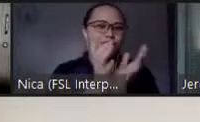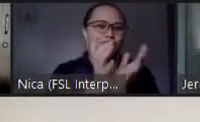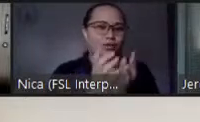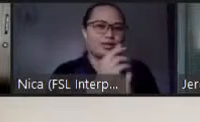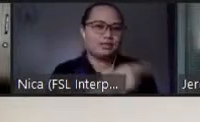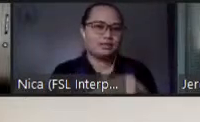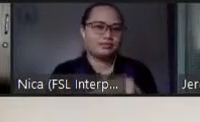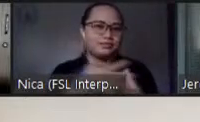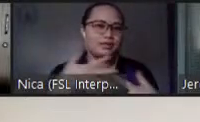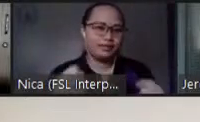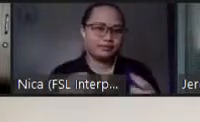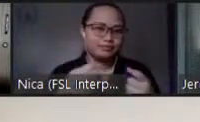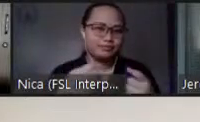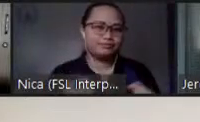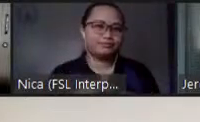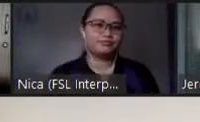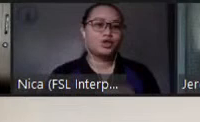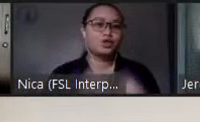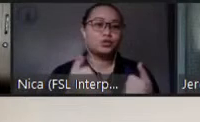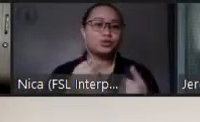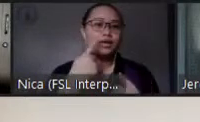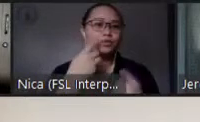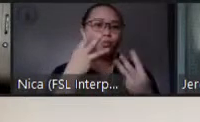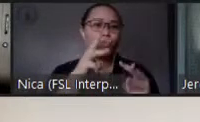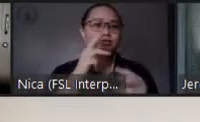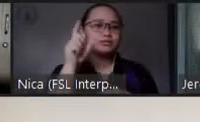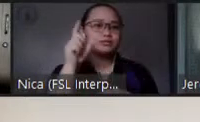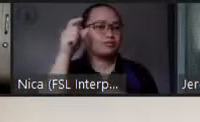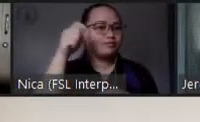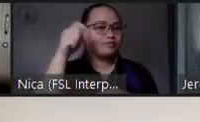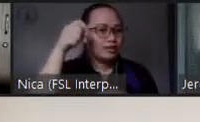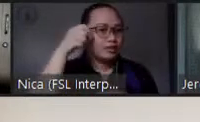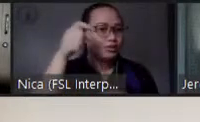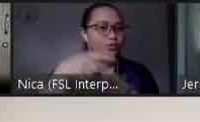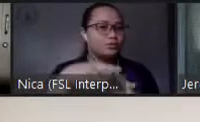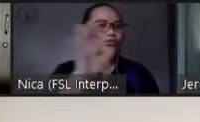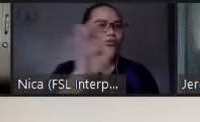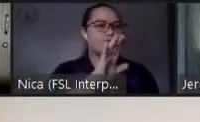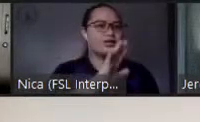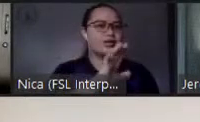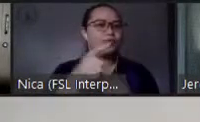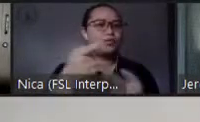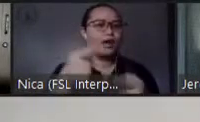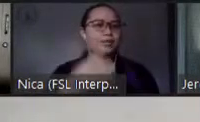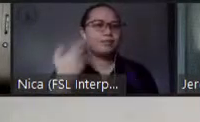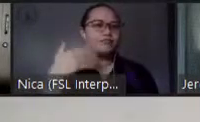abstract After Haiyan, documenting deaf narratives through film in post-typhoon Tacloban, Philippines.